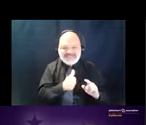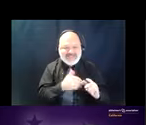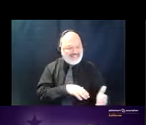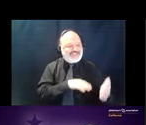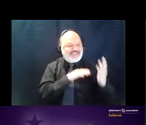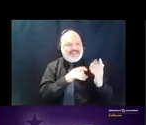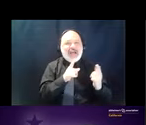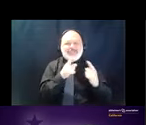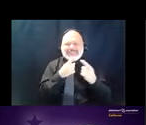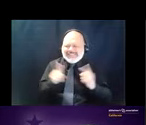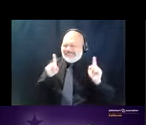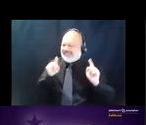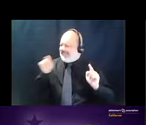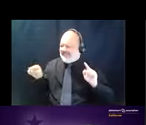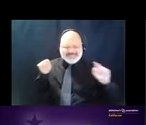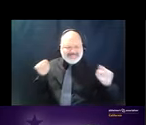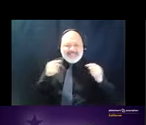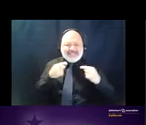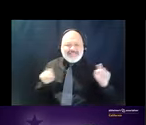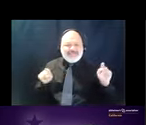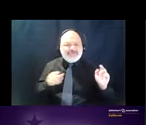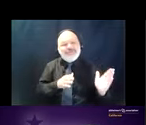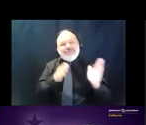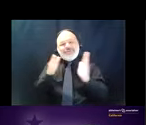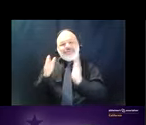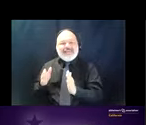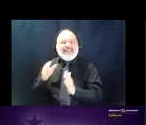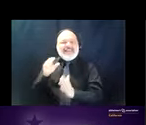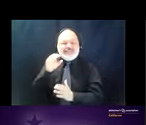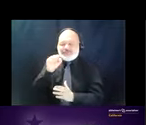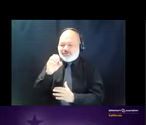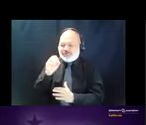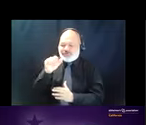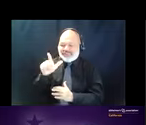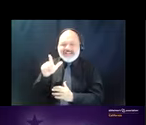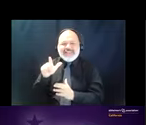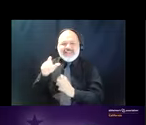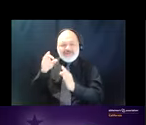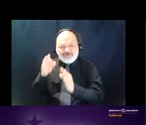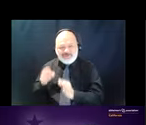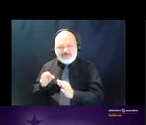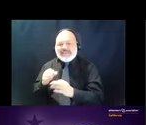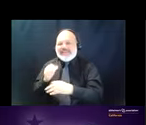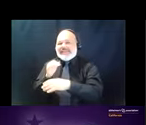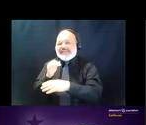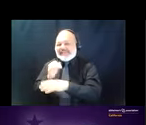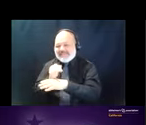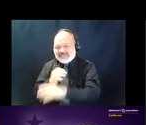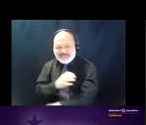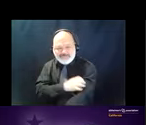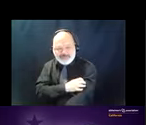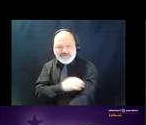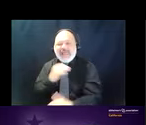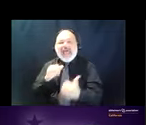disparities. So everyone now is moving into the social determinant of health and how to approach institutional power, those